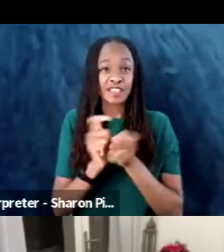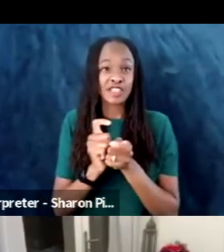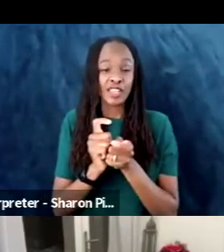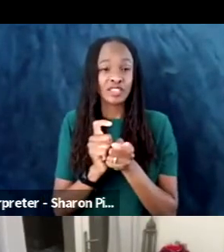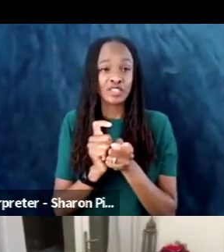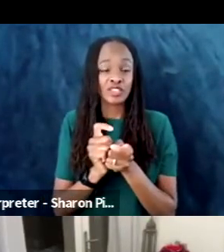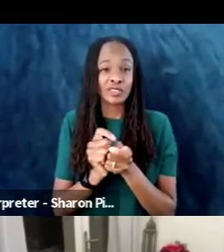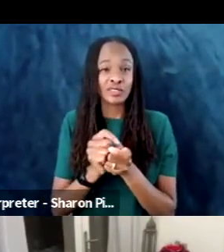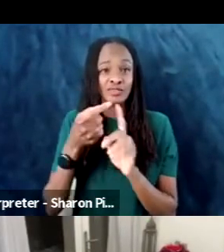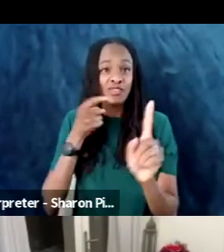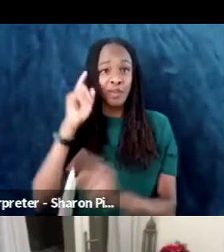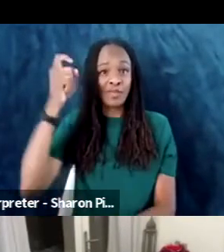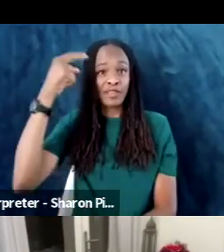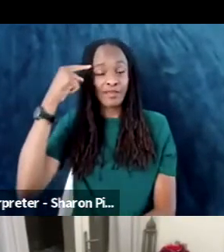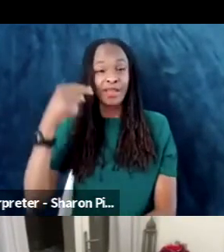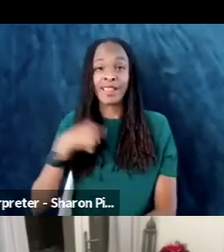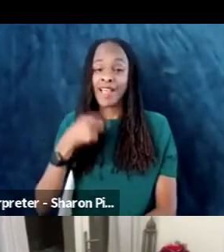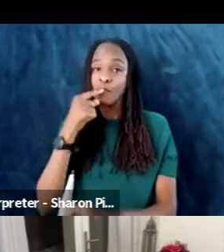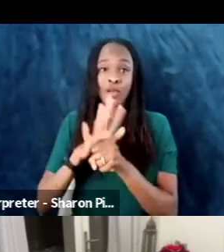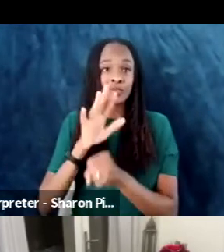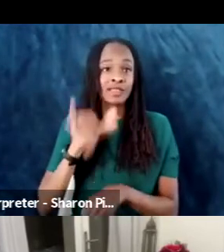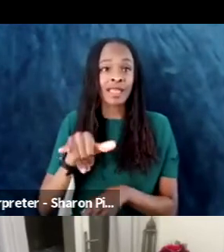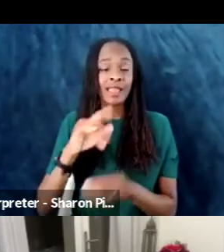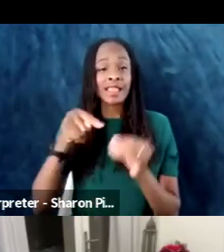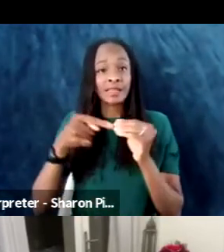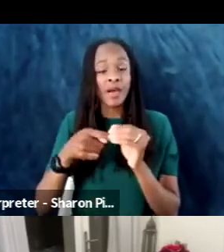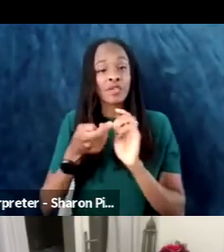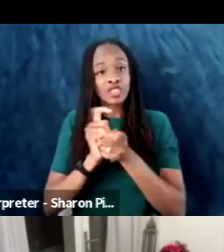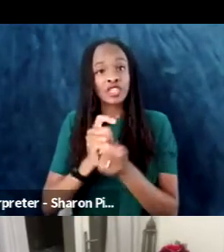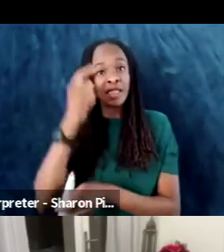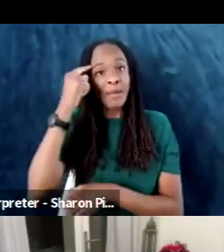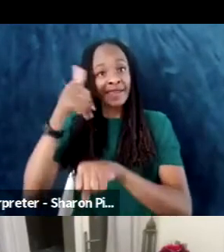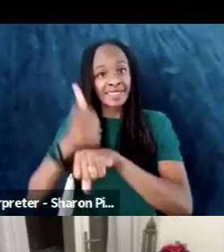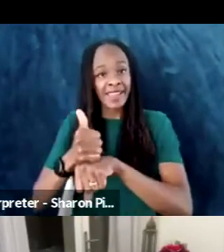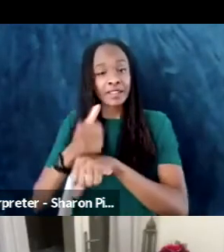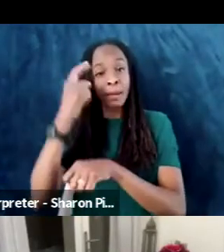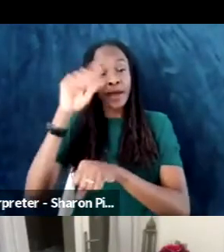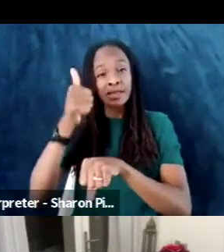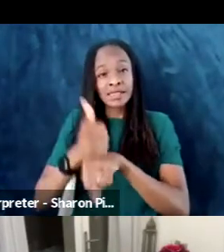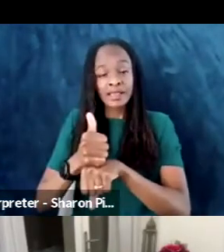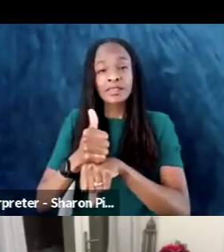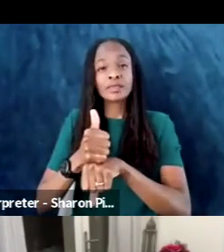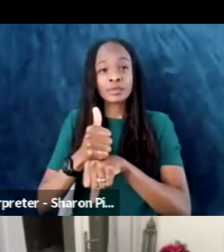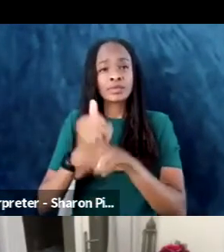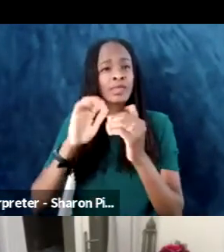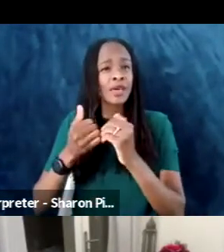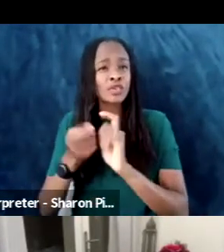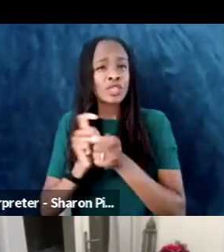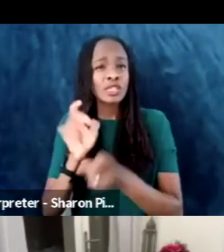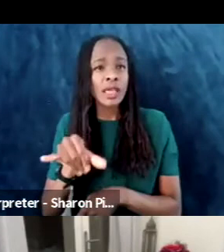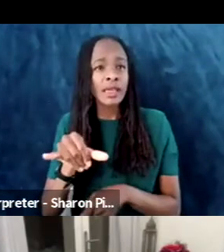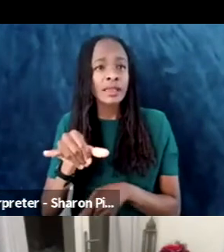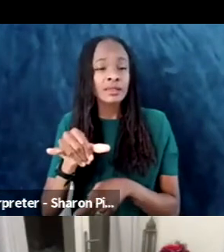I promise you that. It will change by changing mindsets. And mindsets are changed by